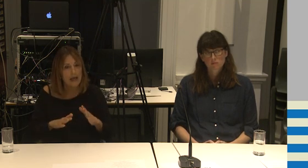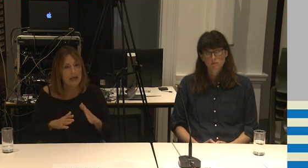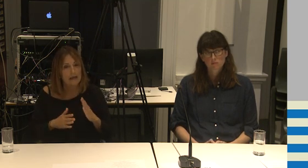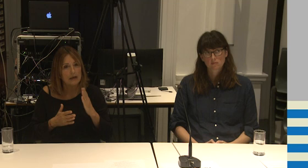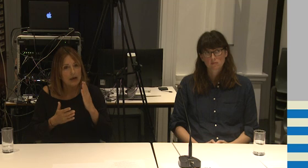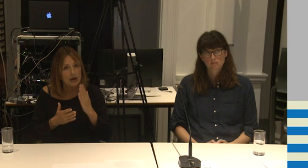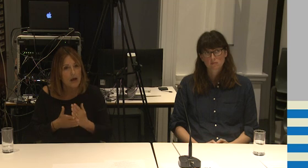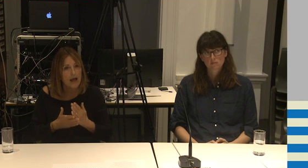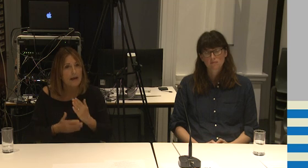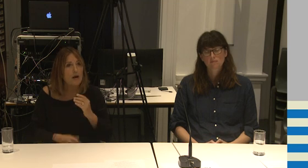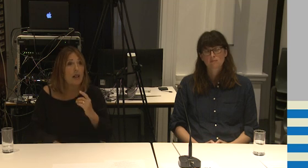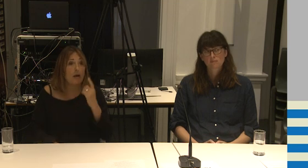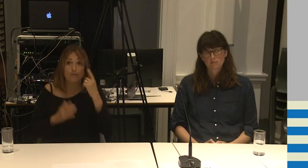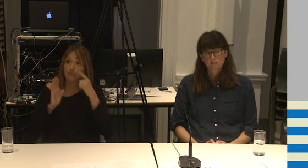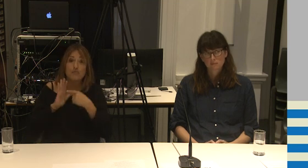is good enough.